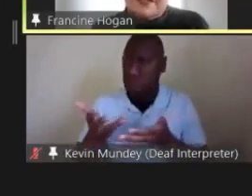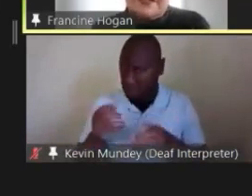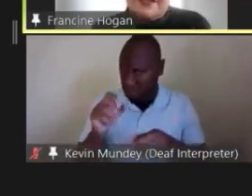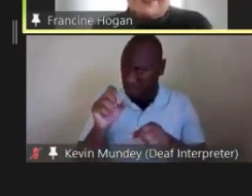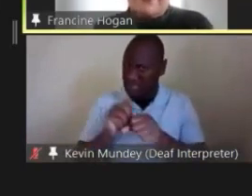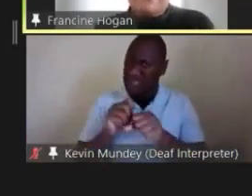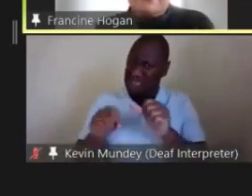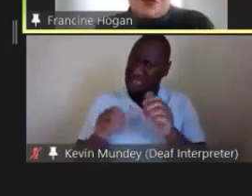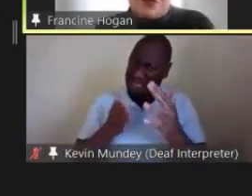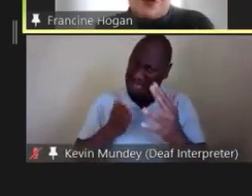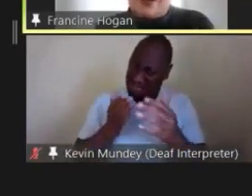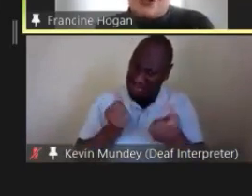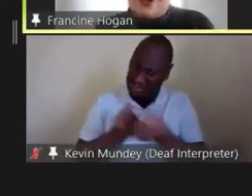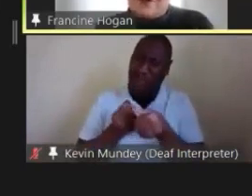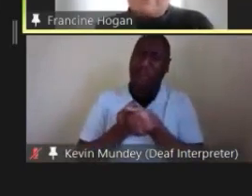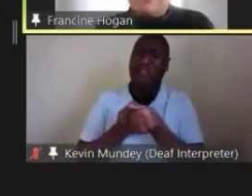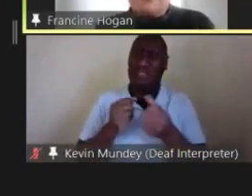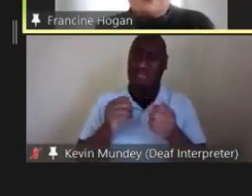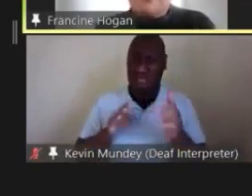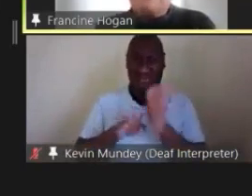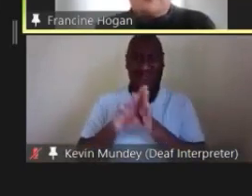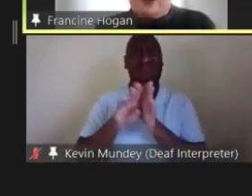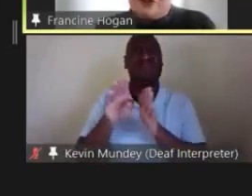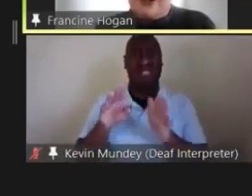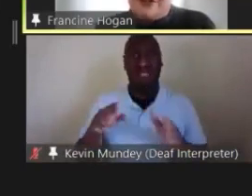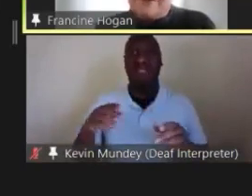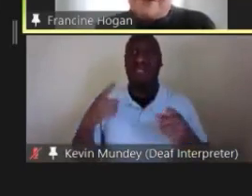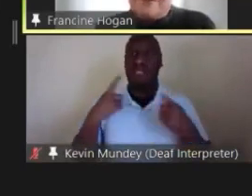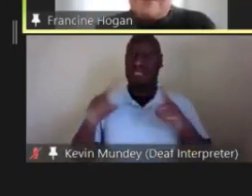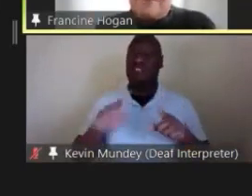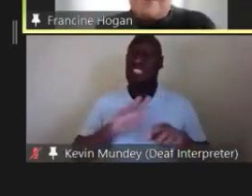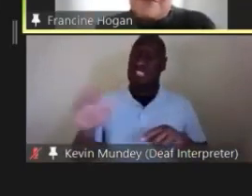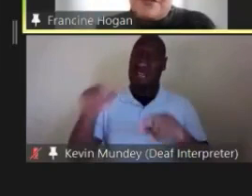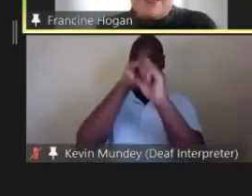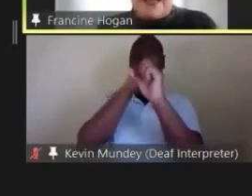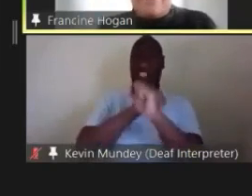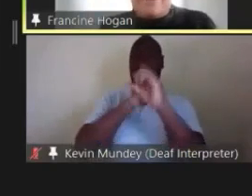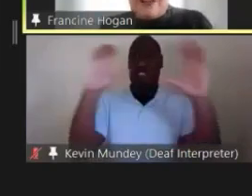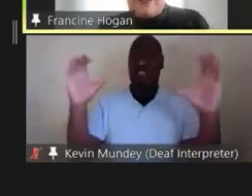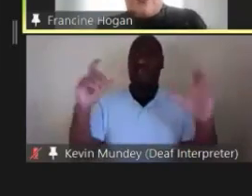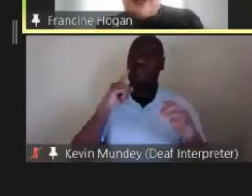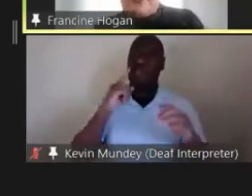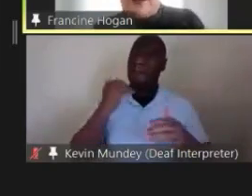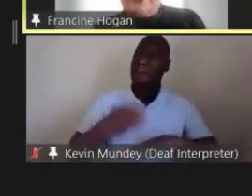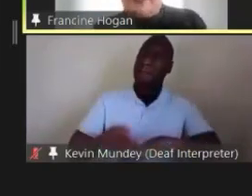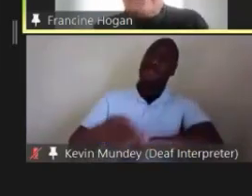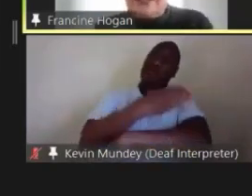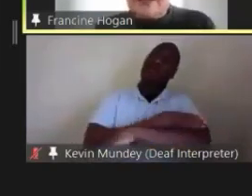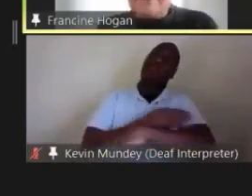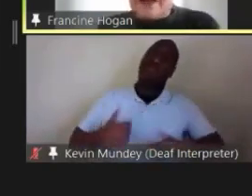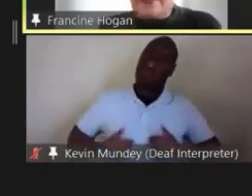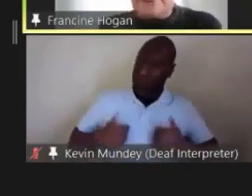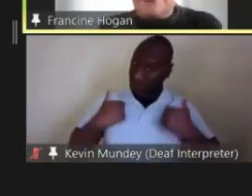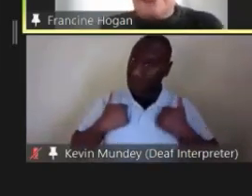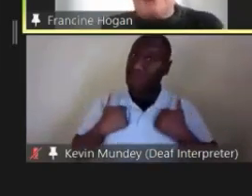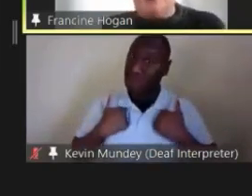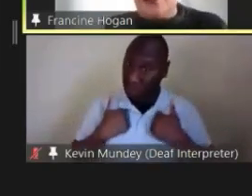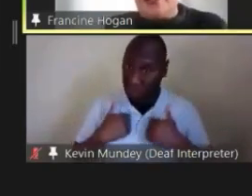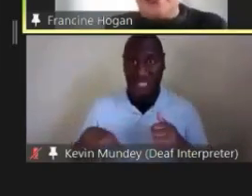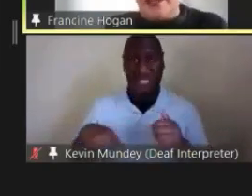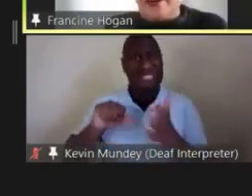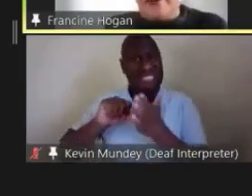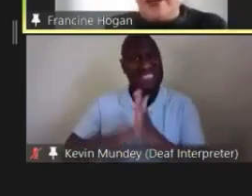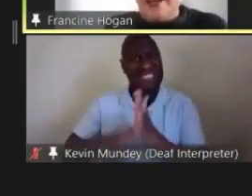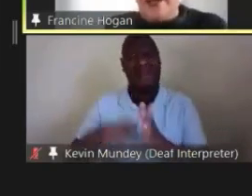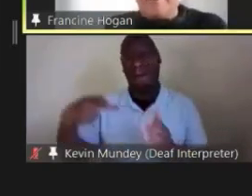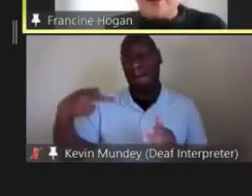services needed to achieve their vision for a good life. And finally, we'd like to highlight PA Families Need